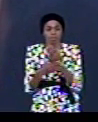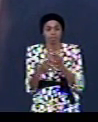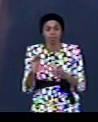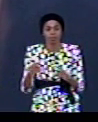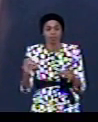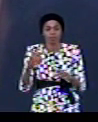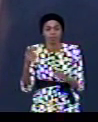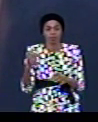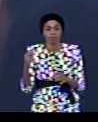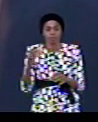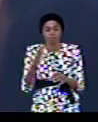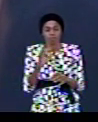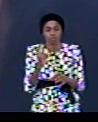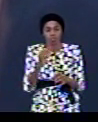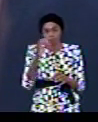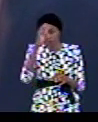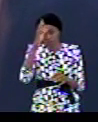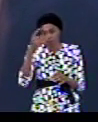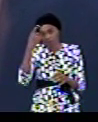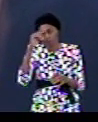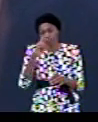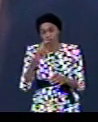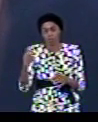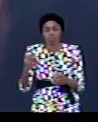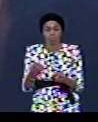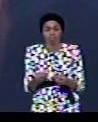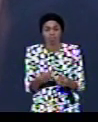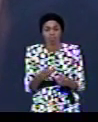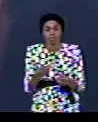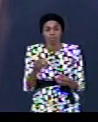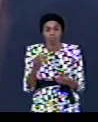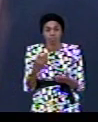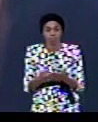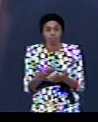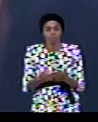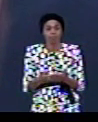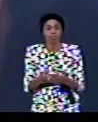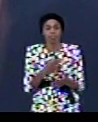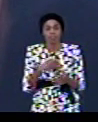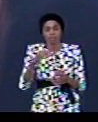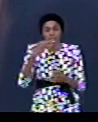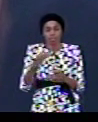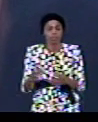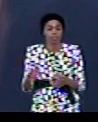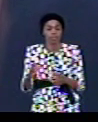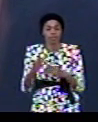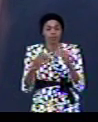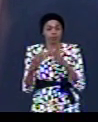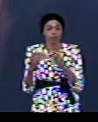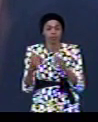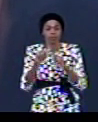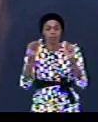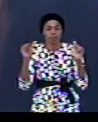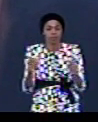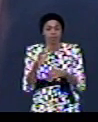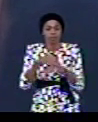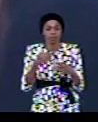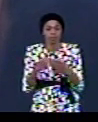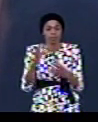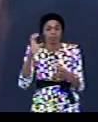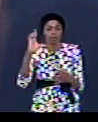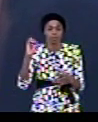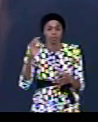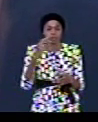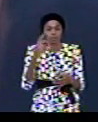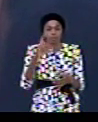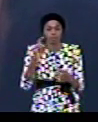for 100 pieces of money. And he erected there an altar, and called it El Elohe Israel.